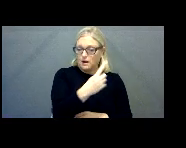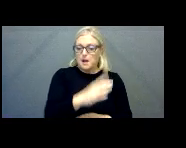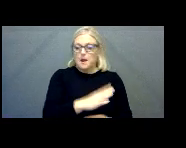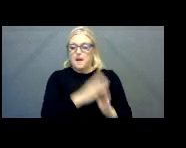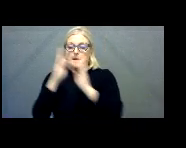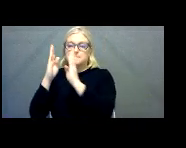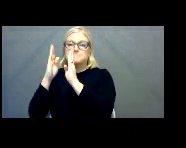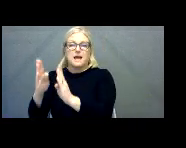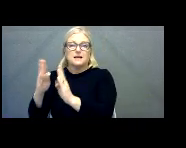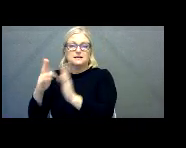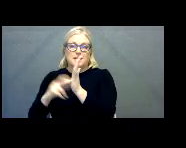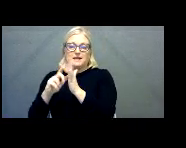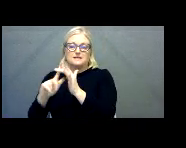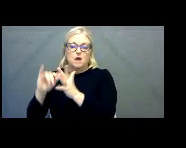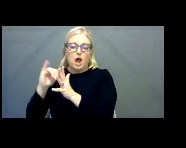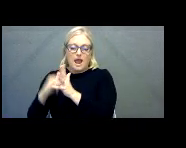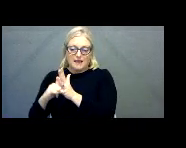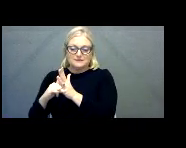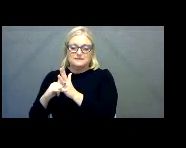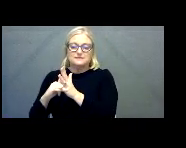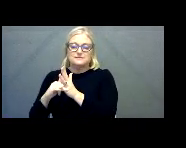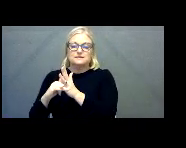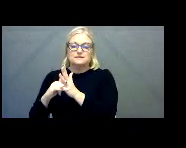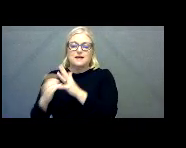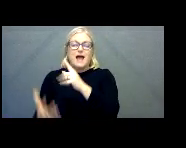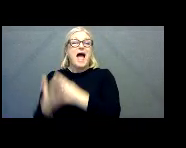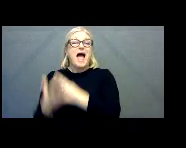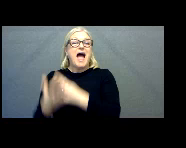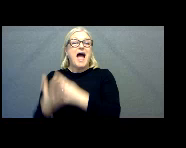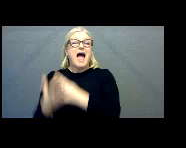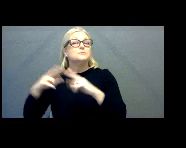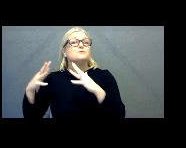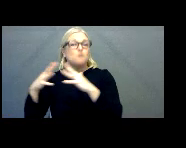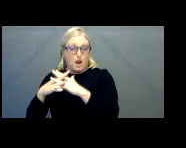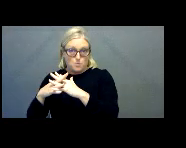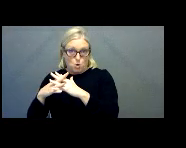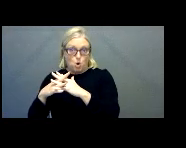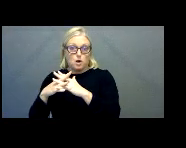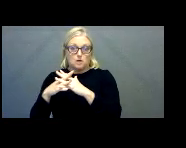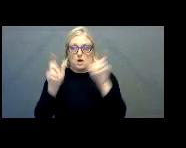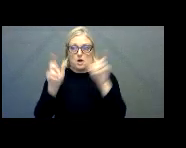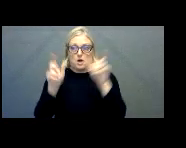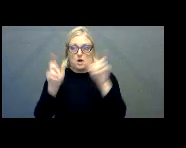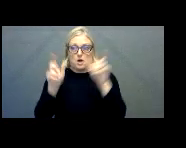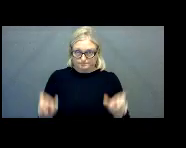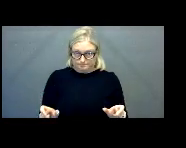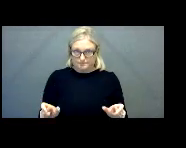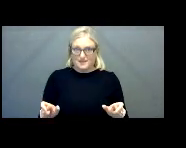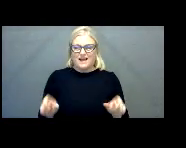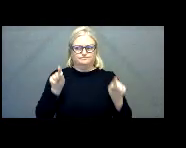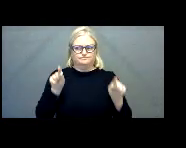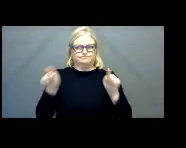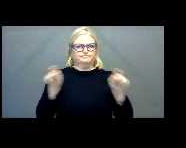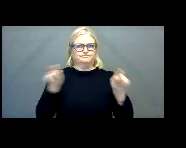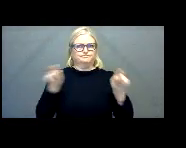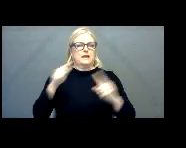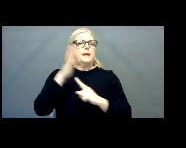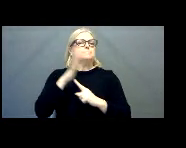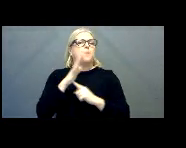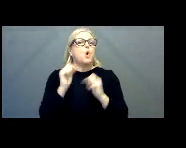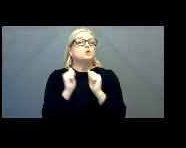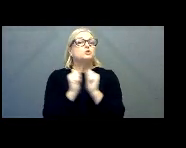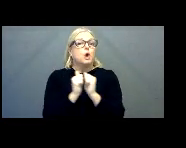the DWI overlap with two key documentation. And that likely